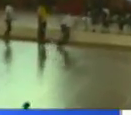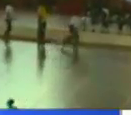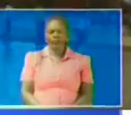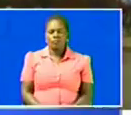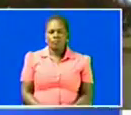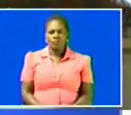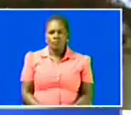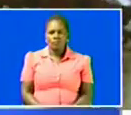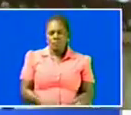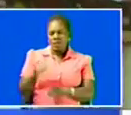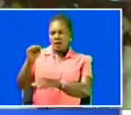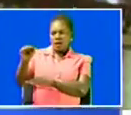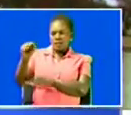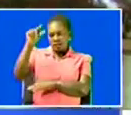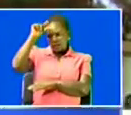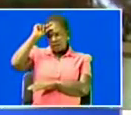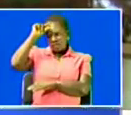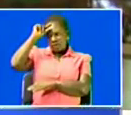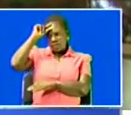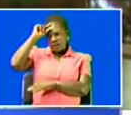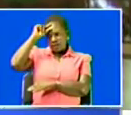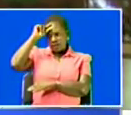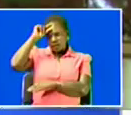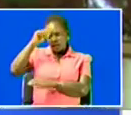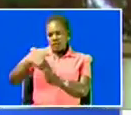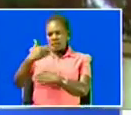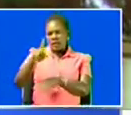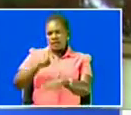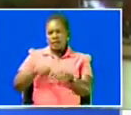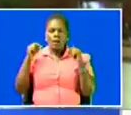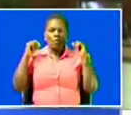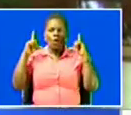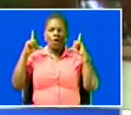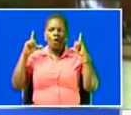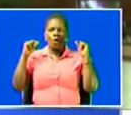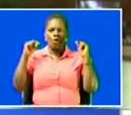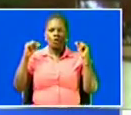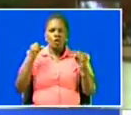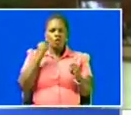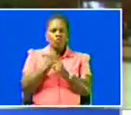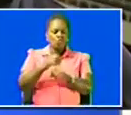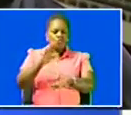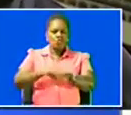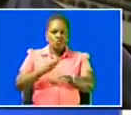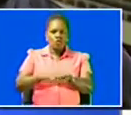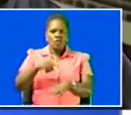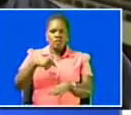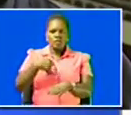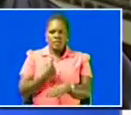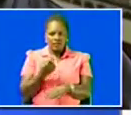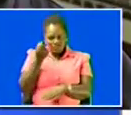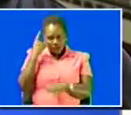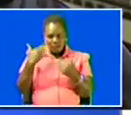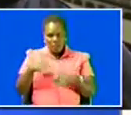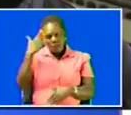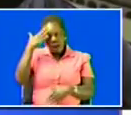Tunazomba serikali tu ijikaze pia next time we are hosting something like this, they do something good. We have realized that people